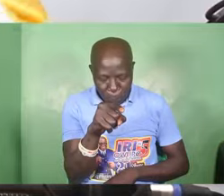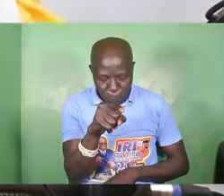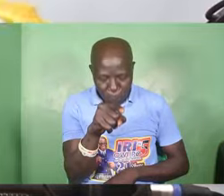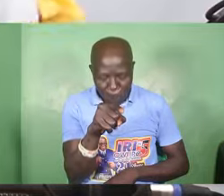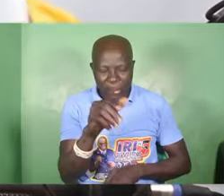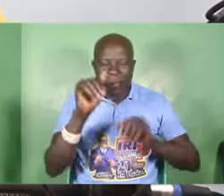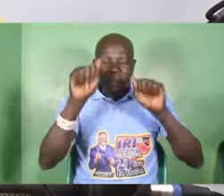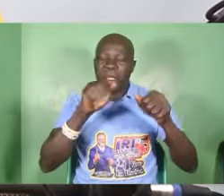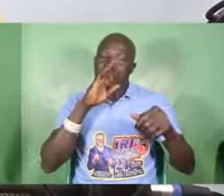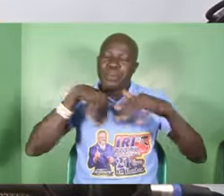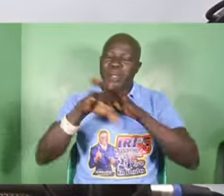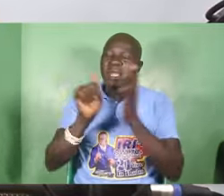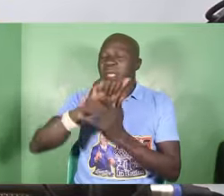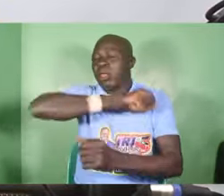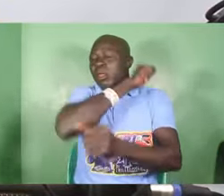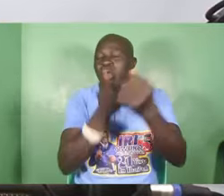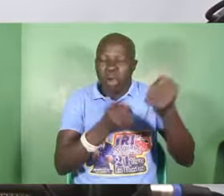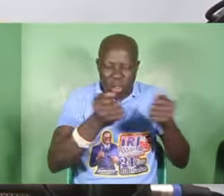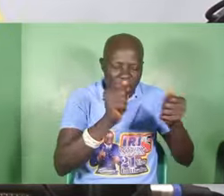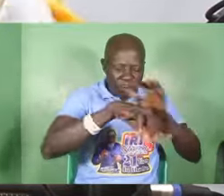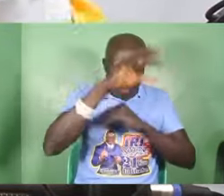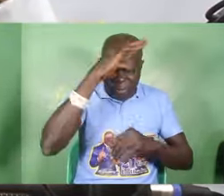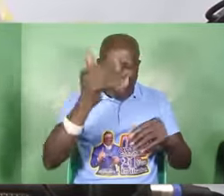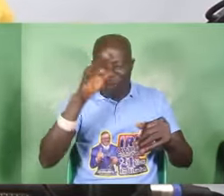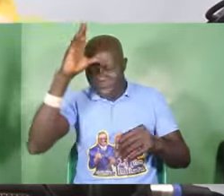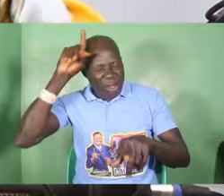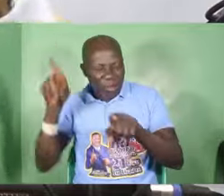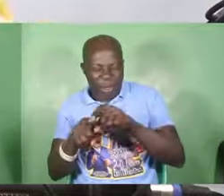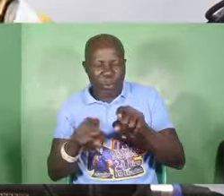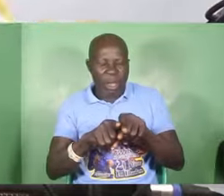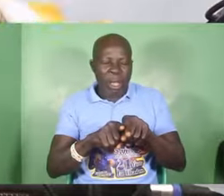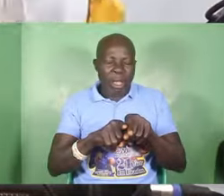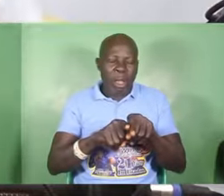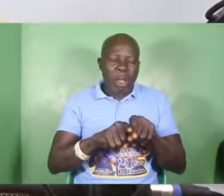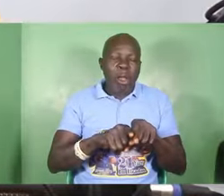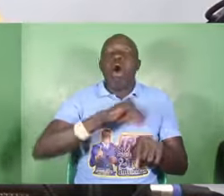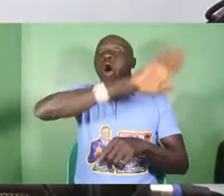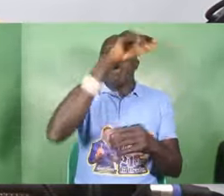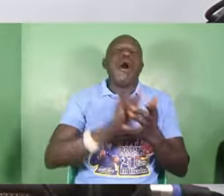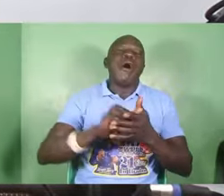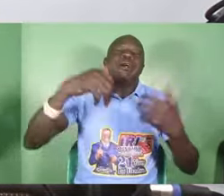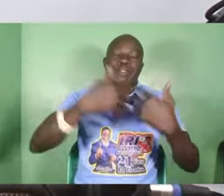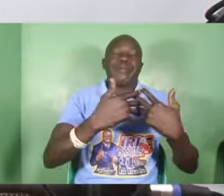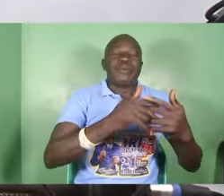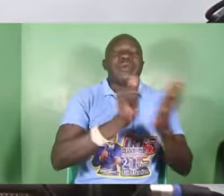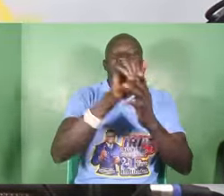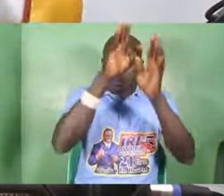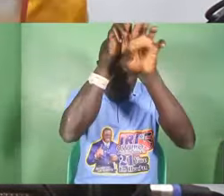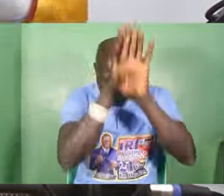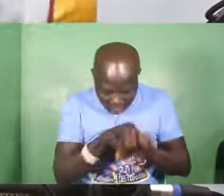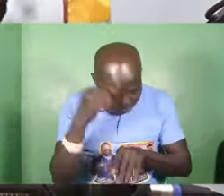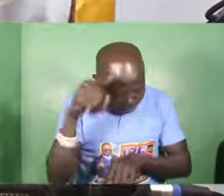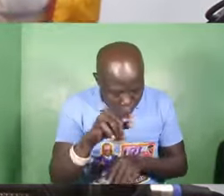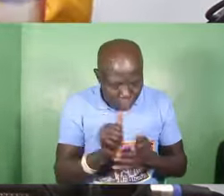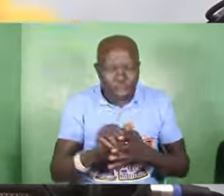oluwa ti ala ko sa wara ko re amen be the father of your brethren ki awon mo iya re ko tei ba fun amen my son bow